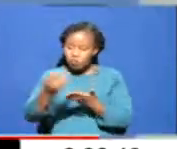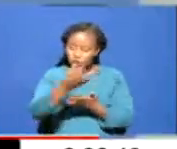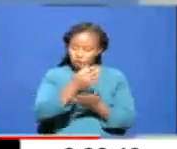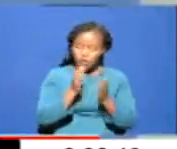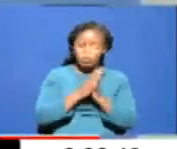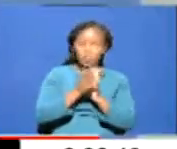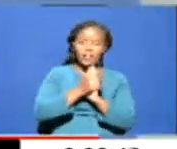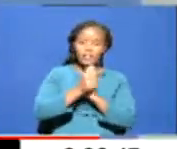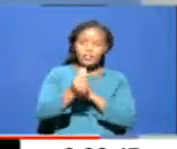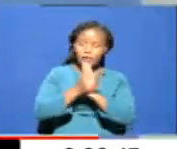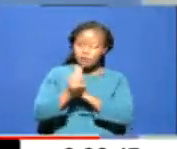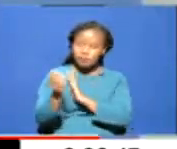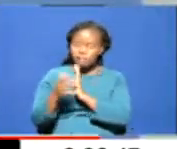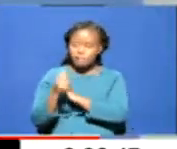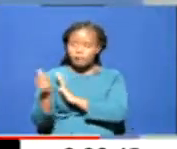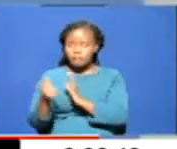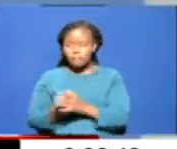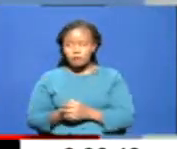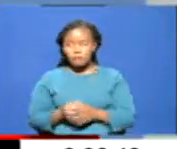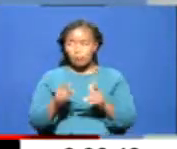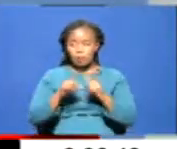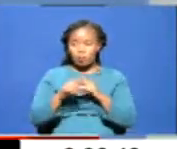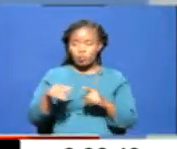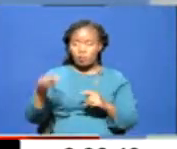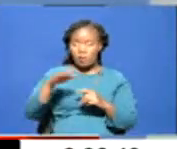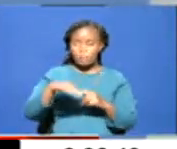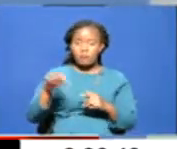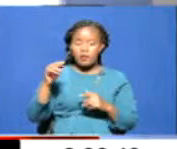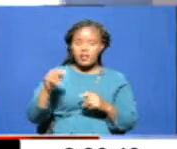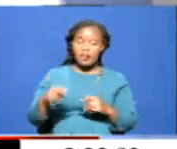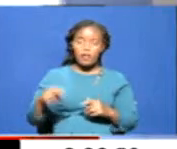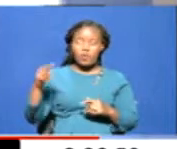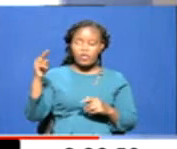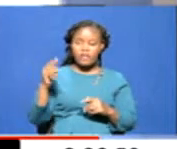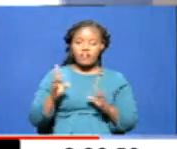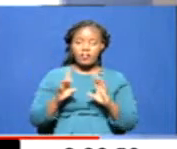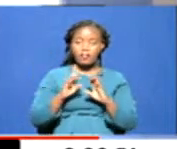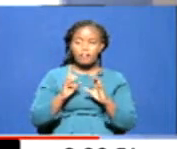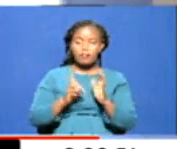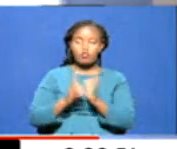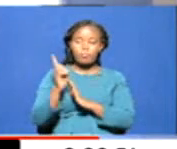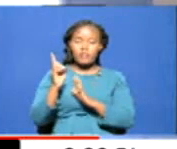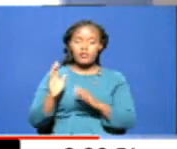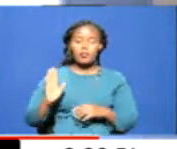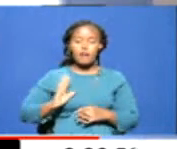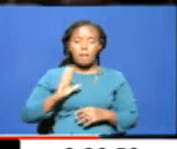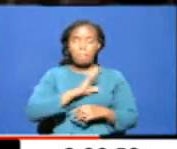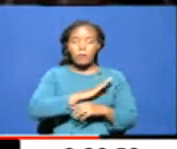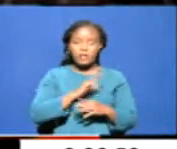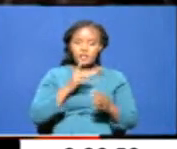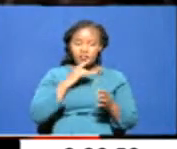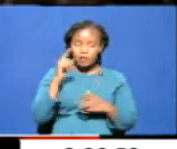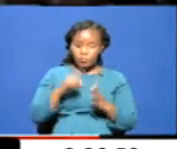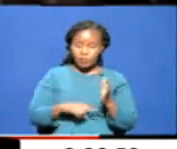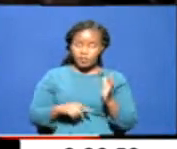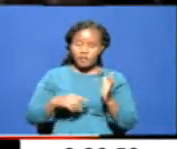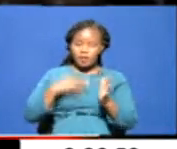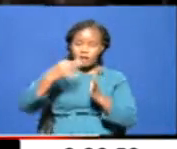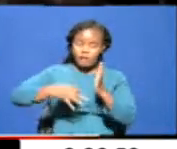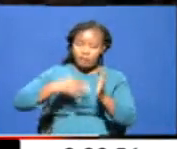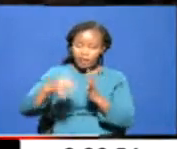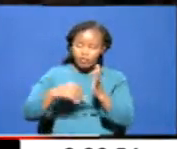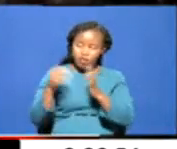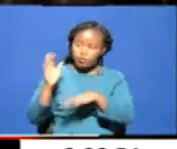productions. Ewasongiro North Development Authority Board Chairman Mohamed Liban says the factory will source gum from